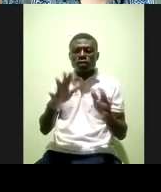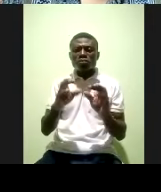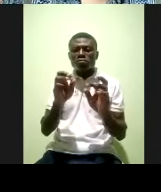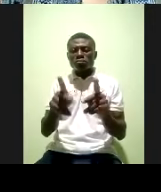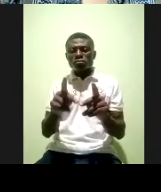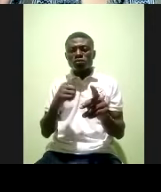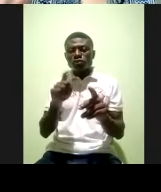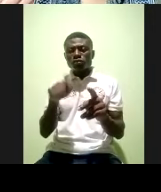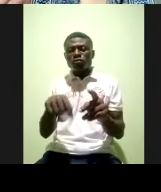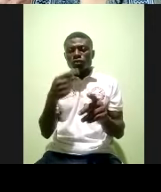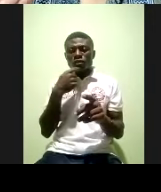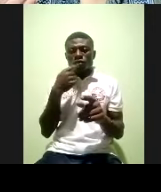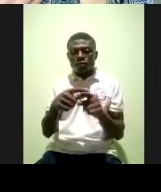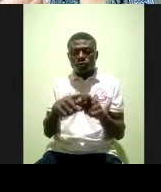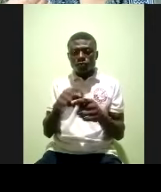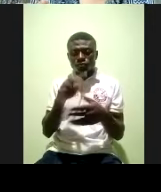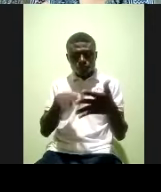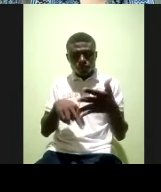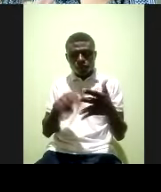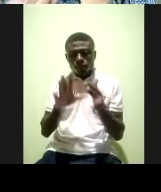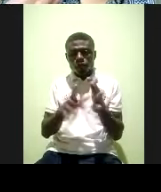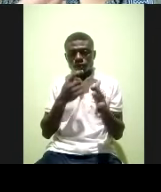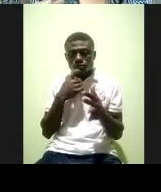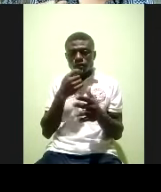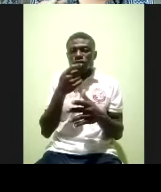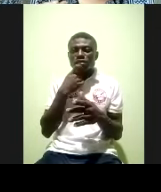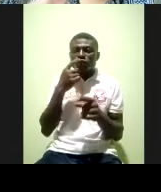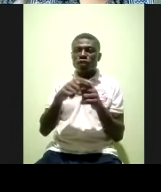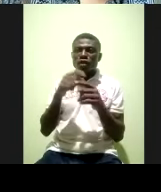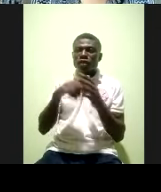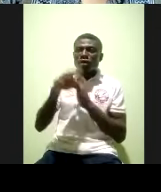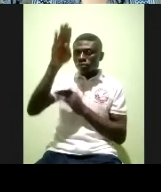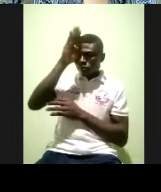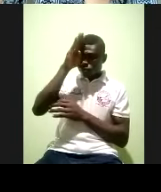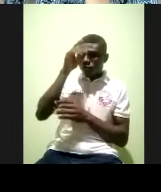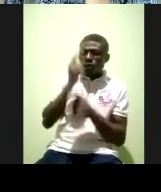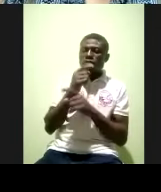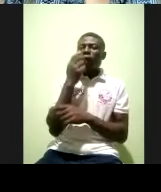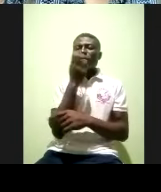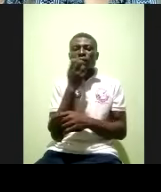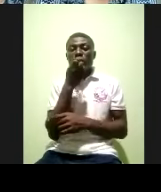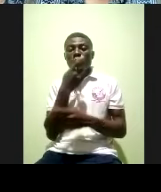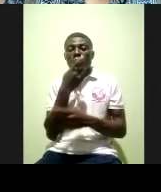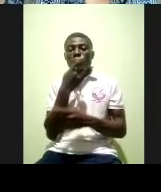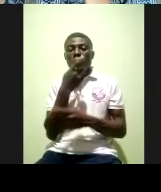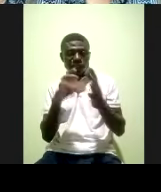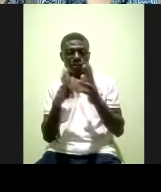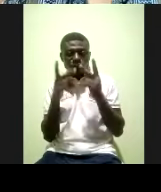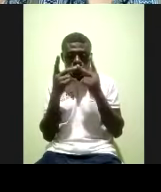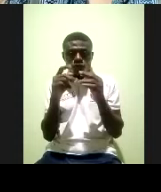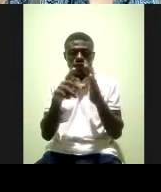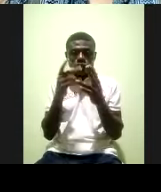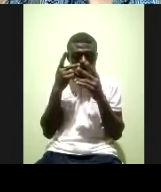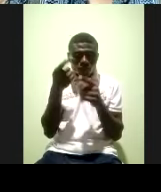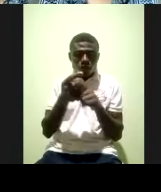have to say the word, read it, say that word in your mind or to yourself. Omitting letters and words from sentences.